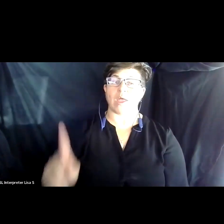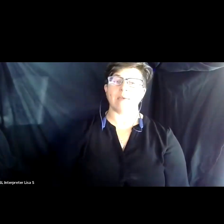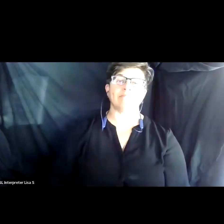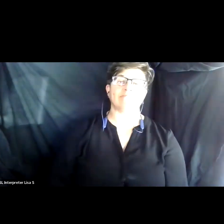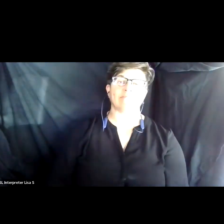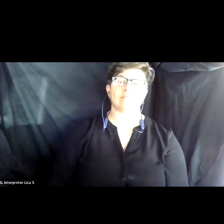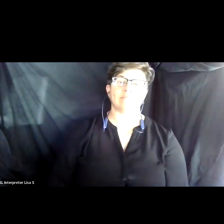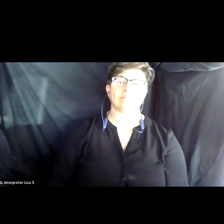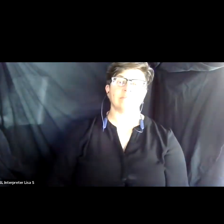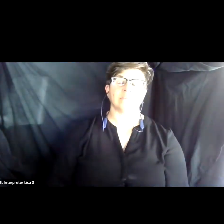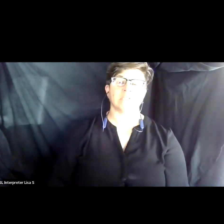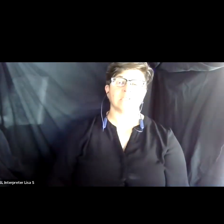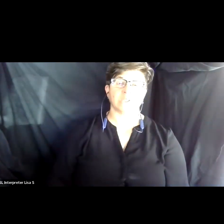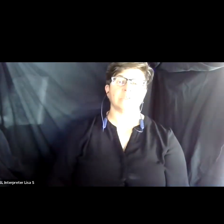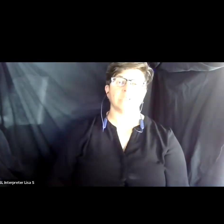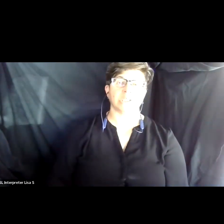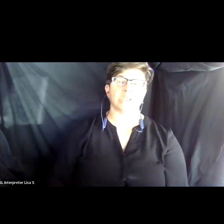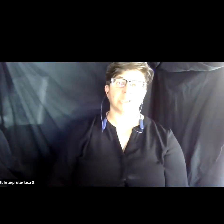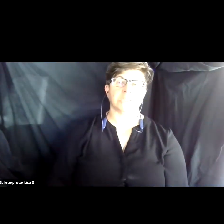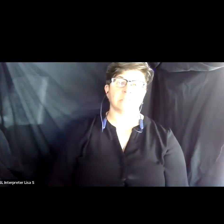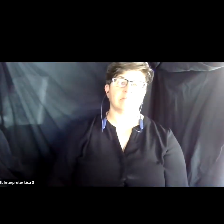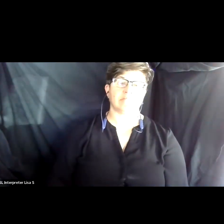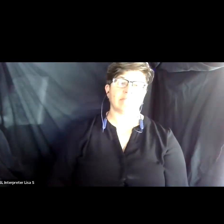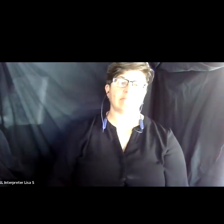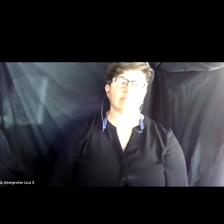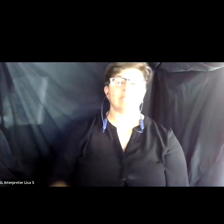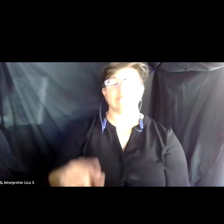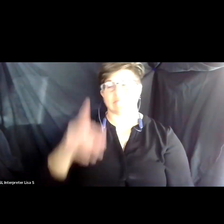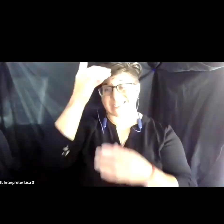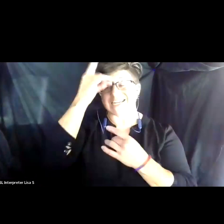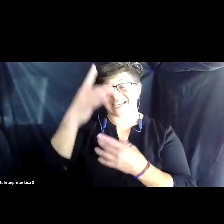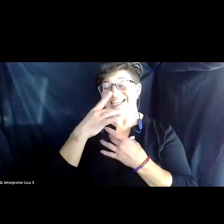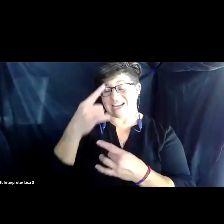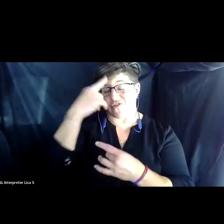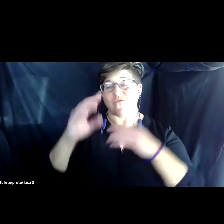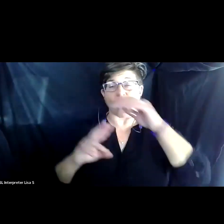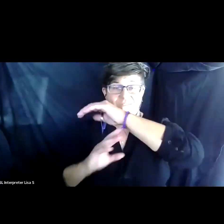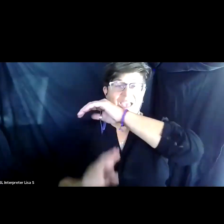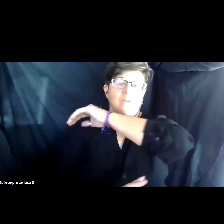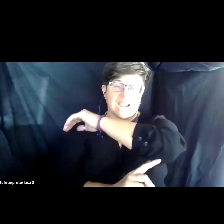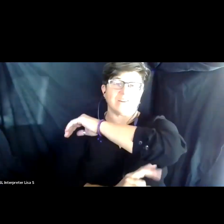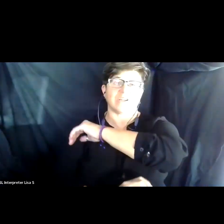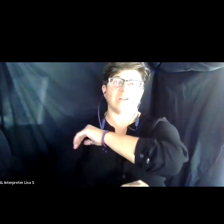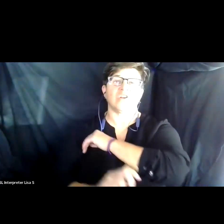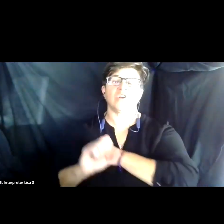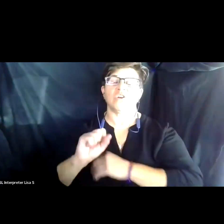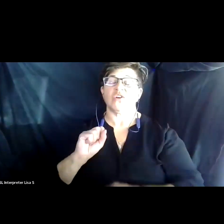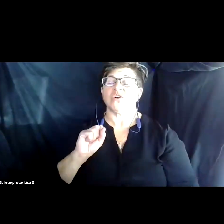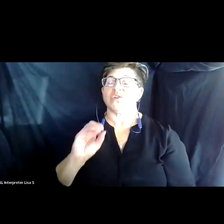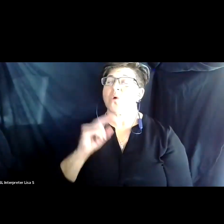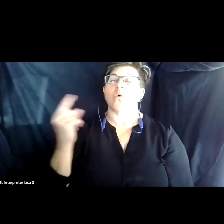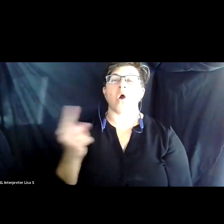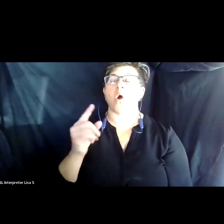But certainly it is a disease of interest for the foundation. And so we're always looking to